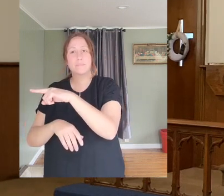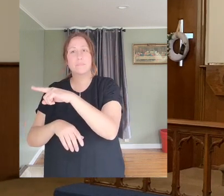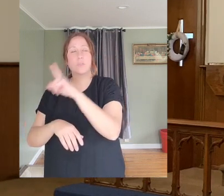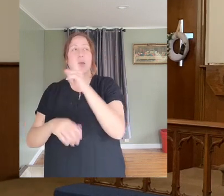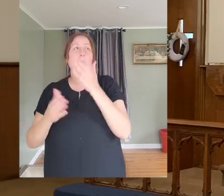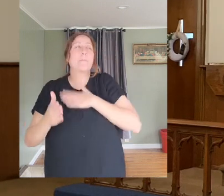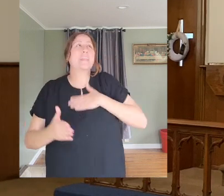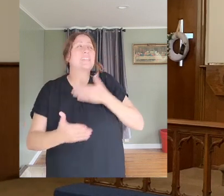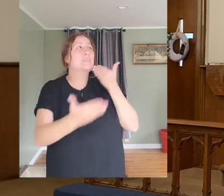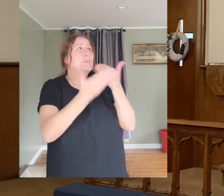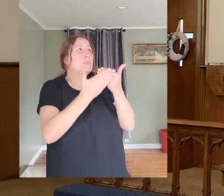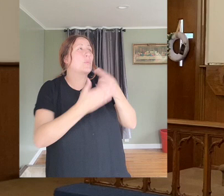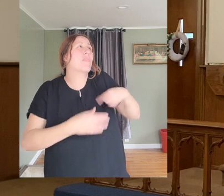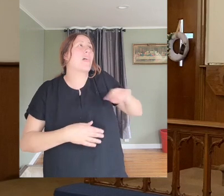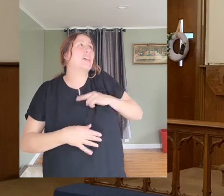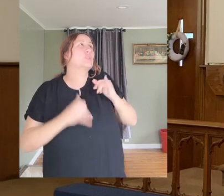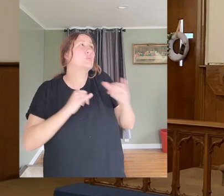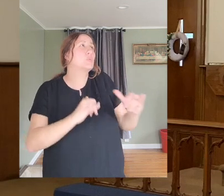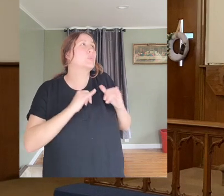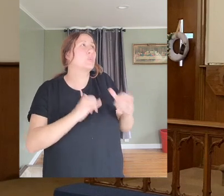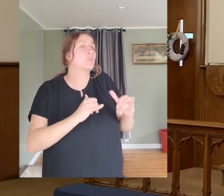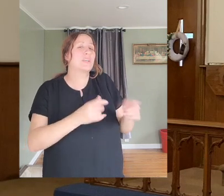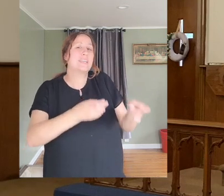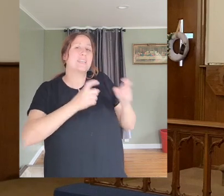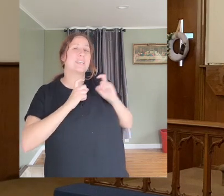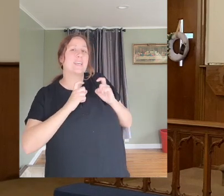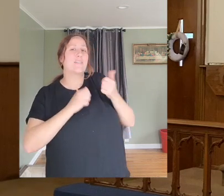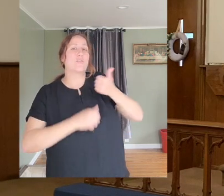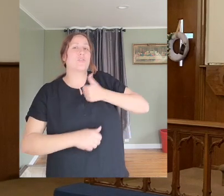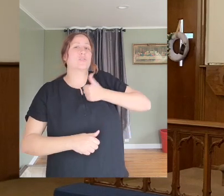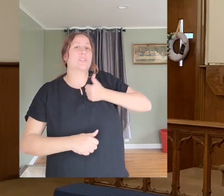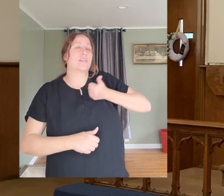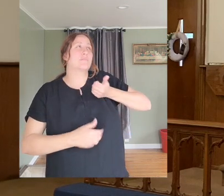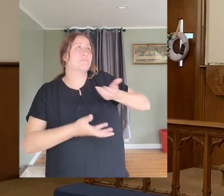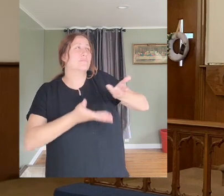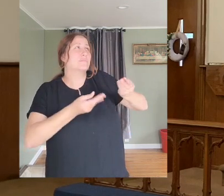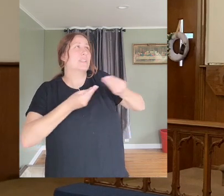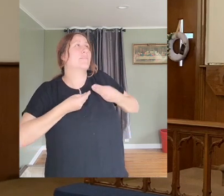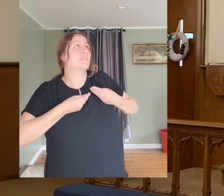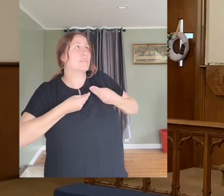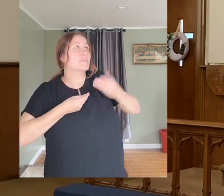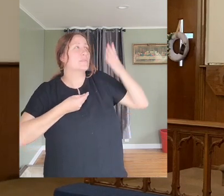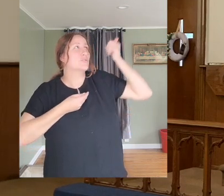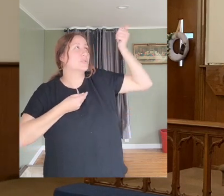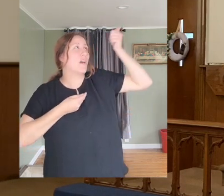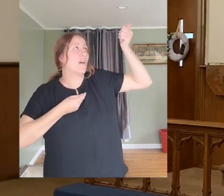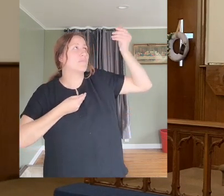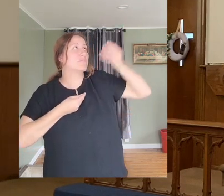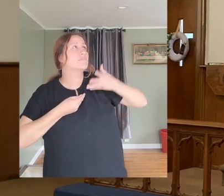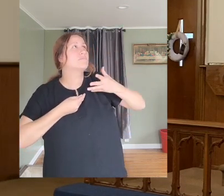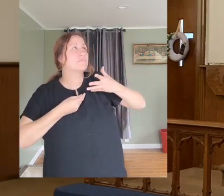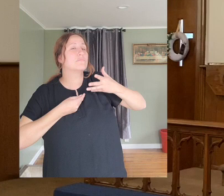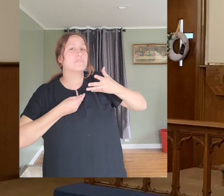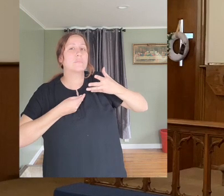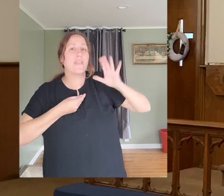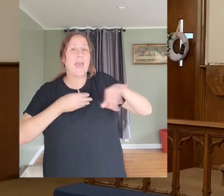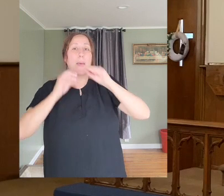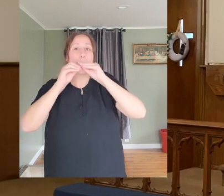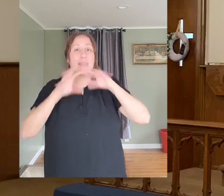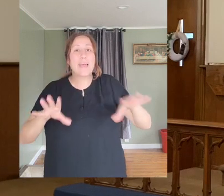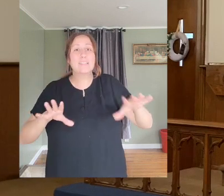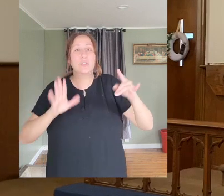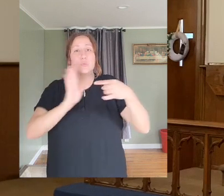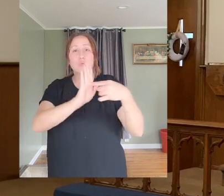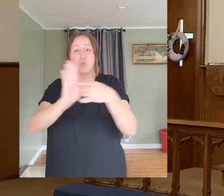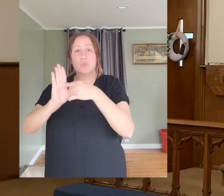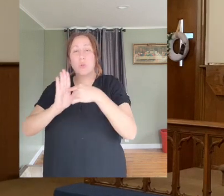near to us and join yourself to us. By the blessing in which you made yourself known to the disciples